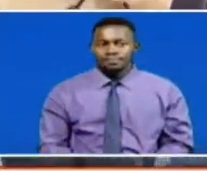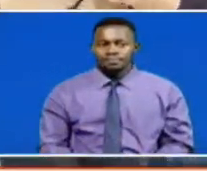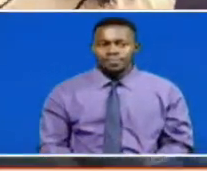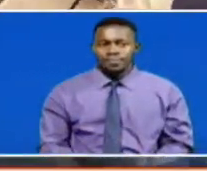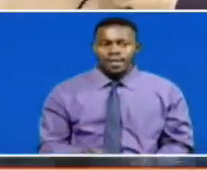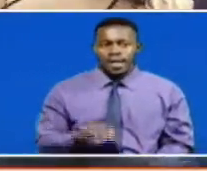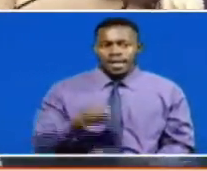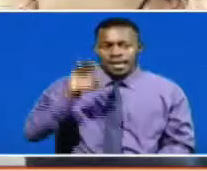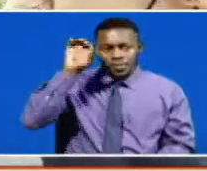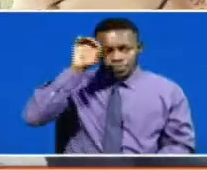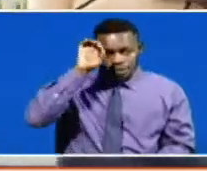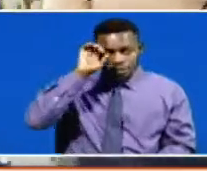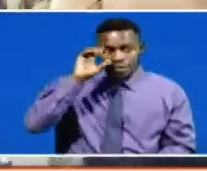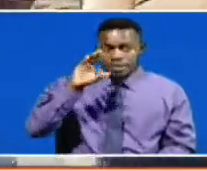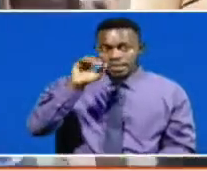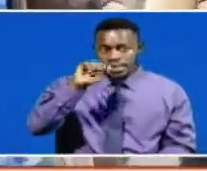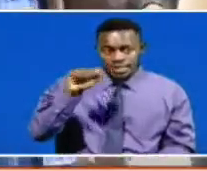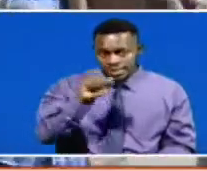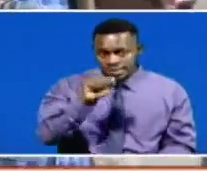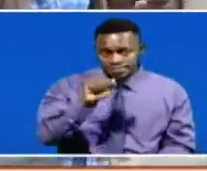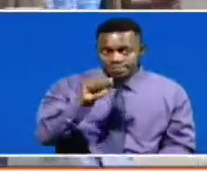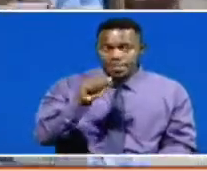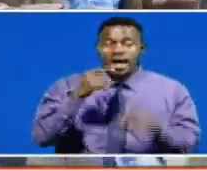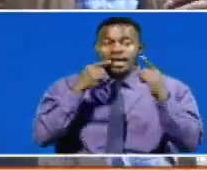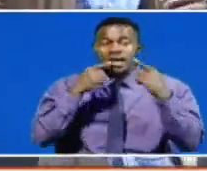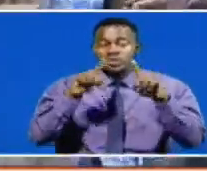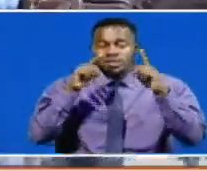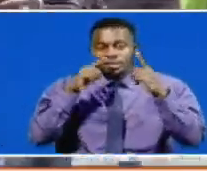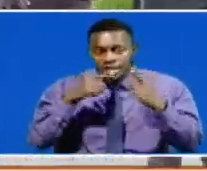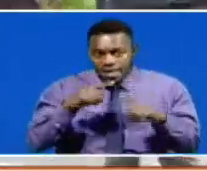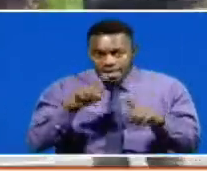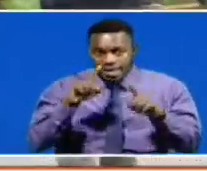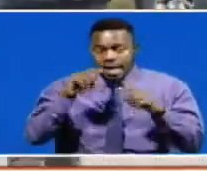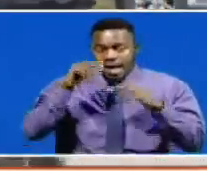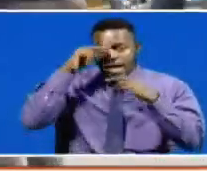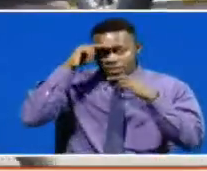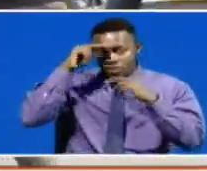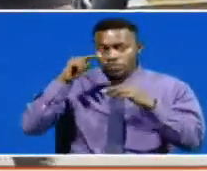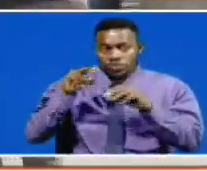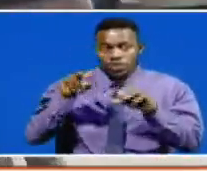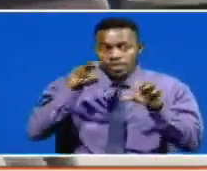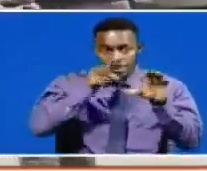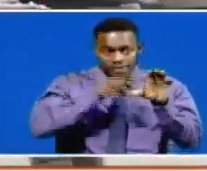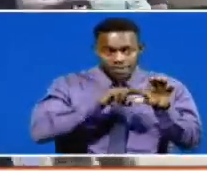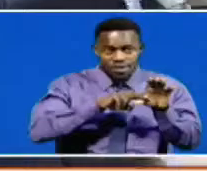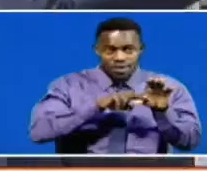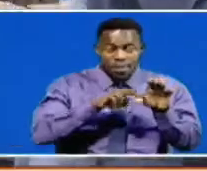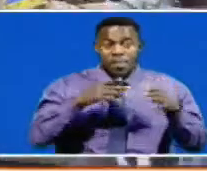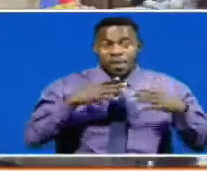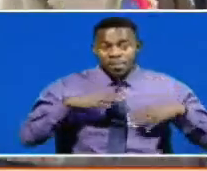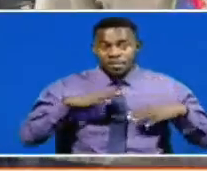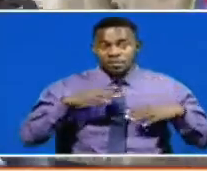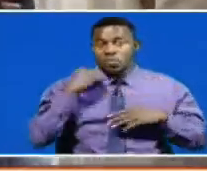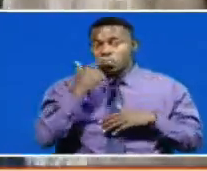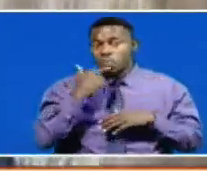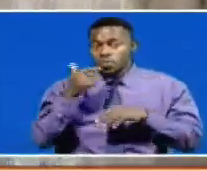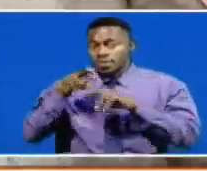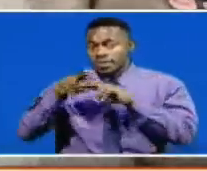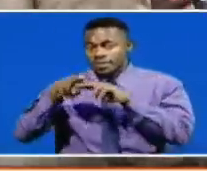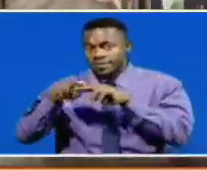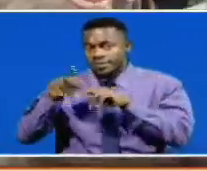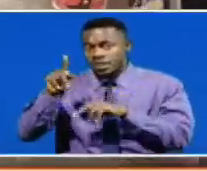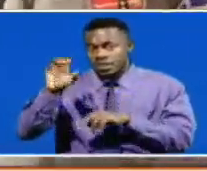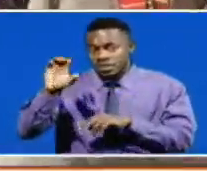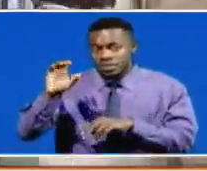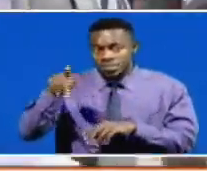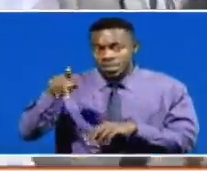Education Cabinet Secretary Ezekiel Machogu has released the Form 1 selection list for the 2023 Kenya Certificate of Primary Education, KCPE,